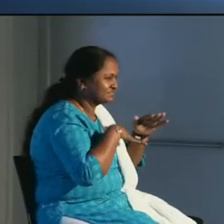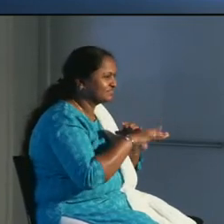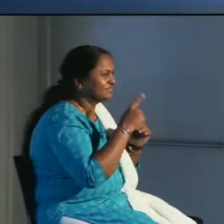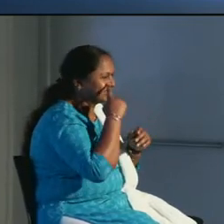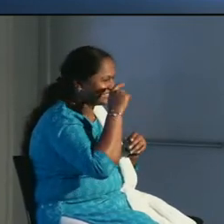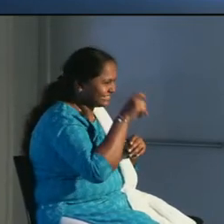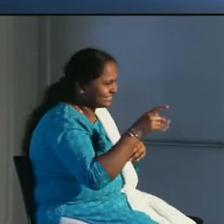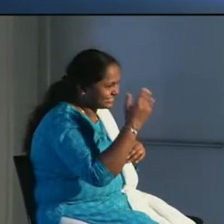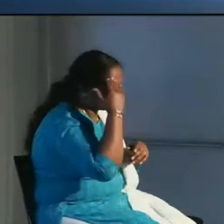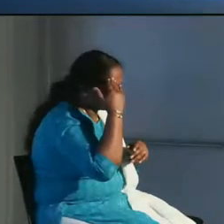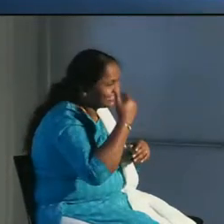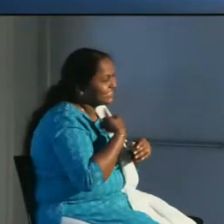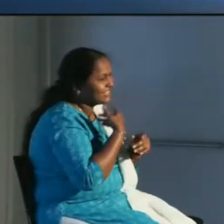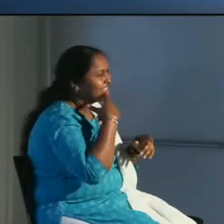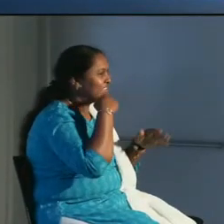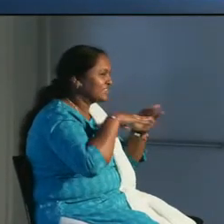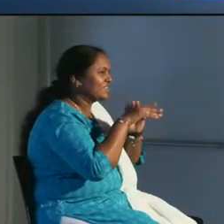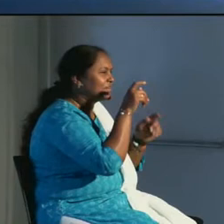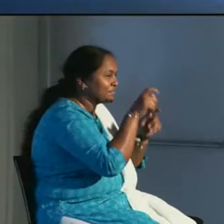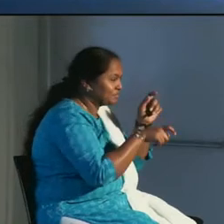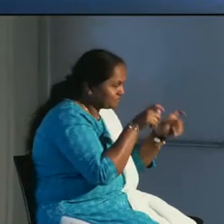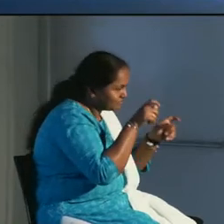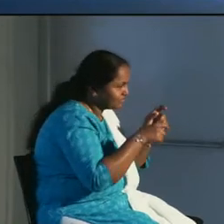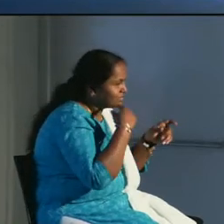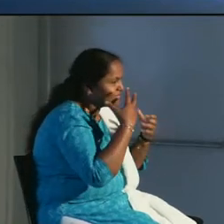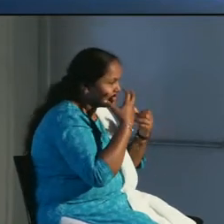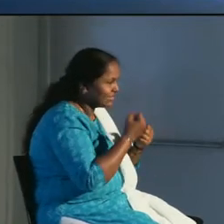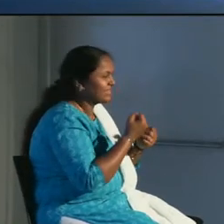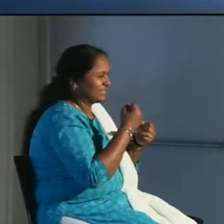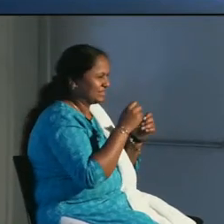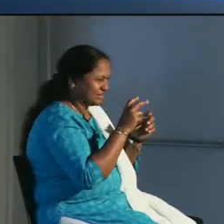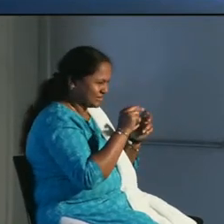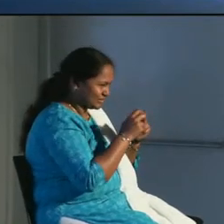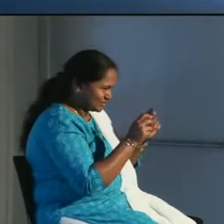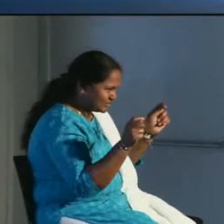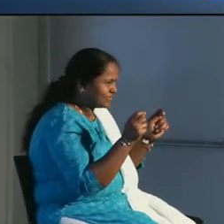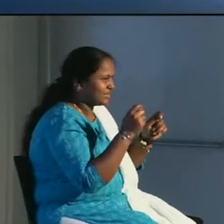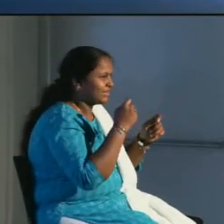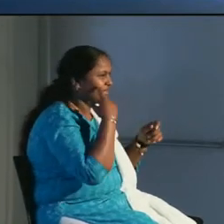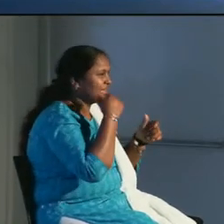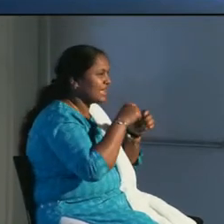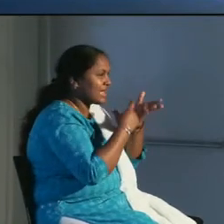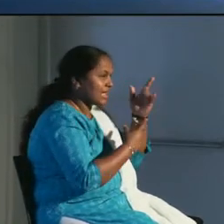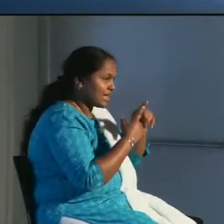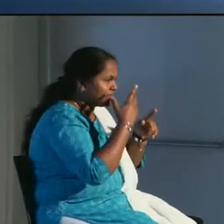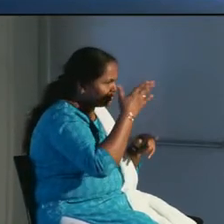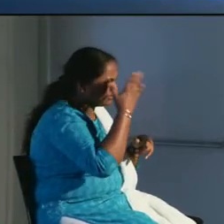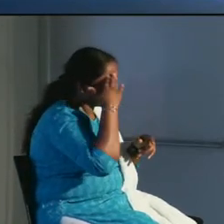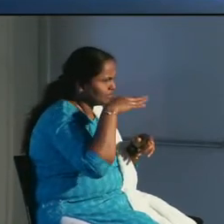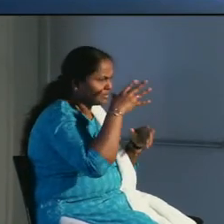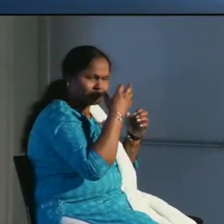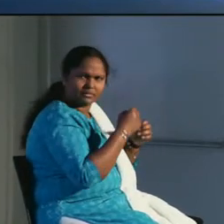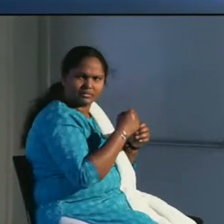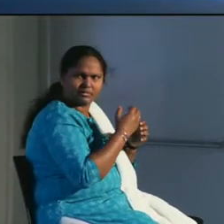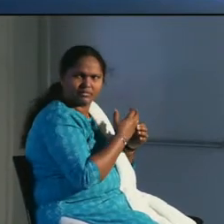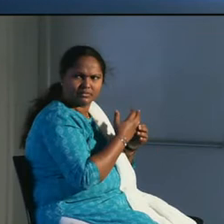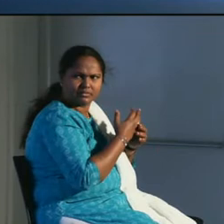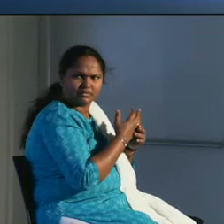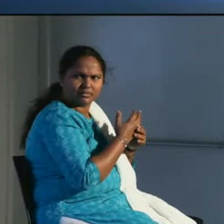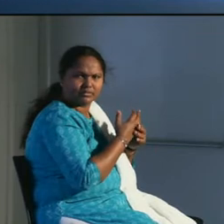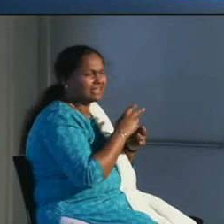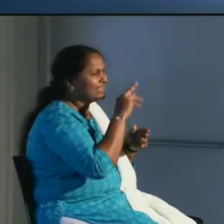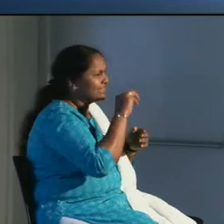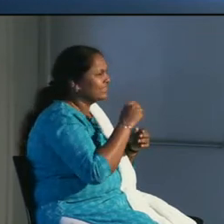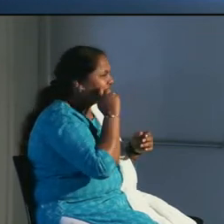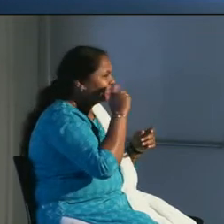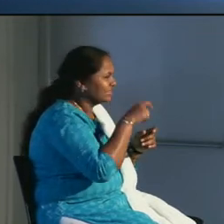place and they know you, and then, people, there was a newspaper article that, showed the piece, and everybody knew that it was done by me. And he